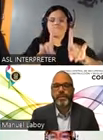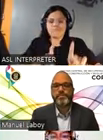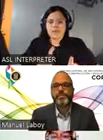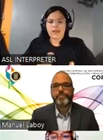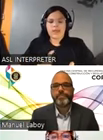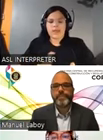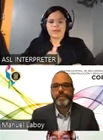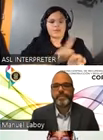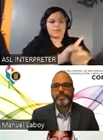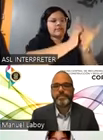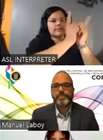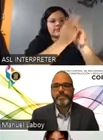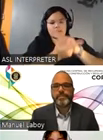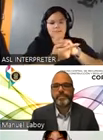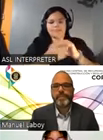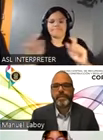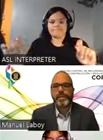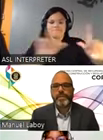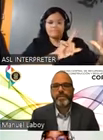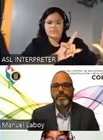project. Next.